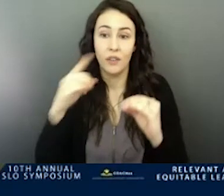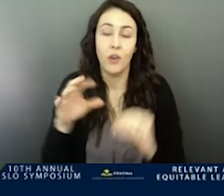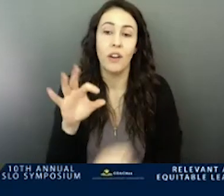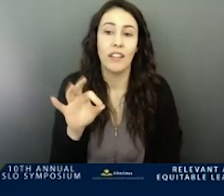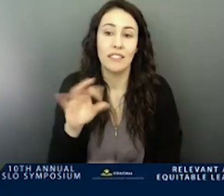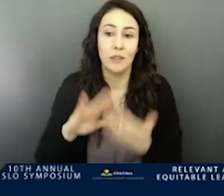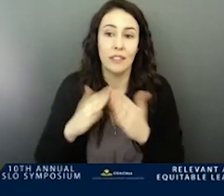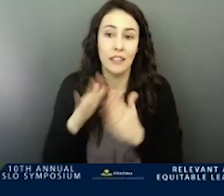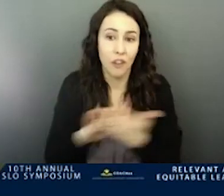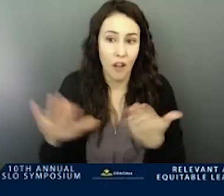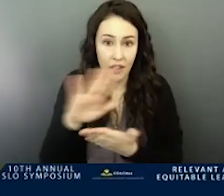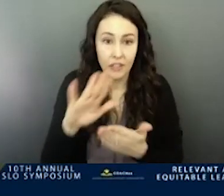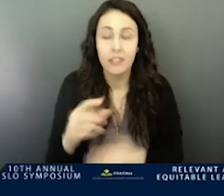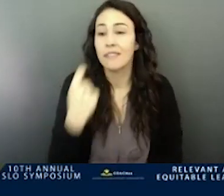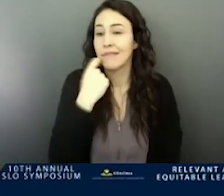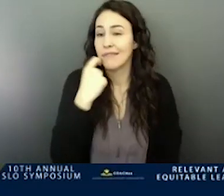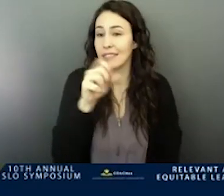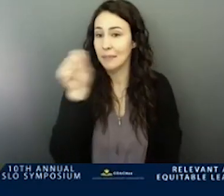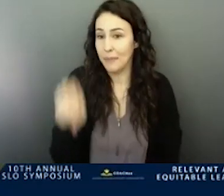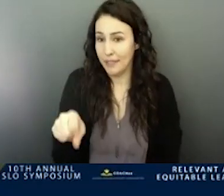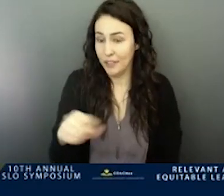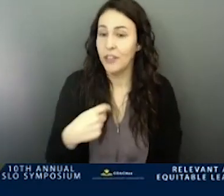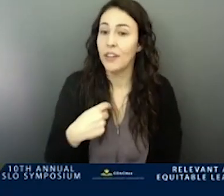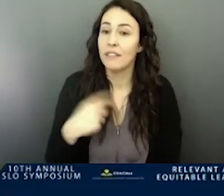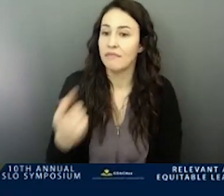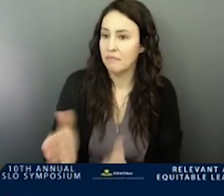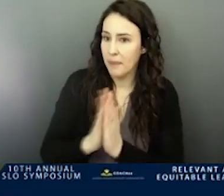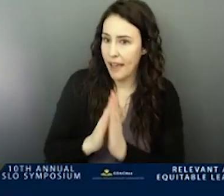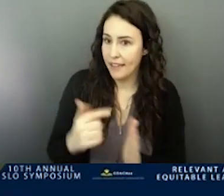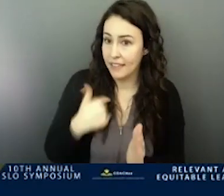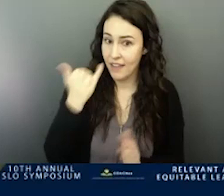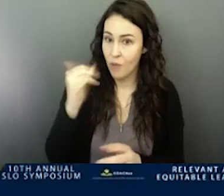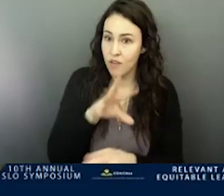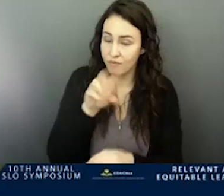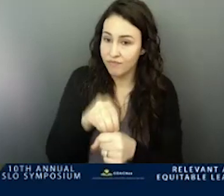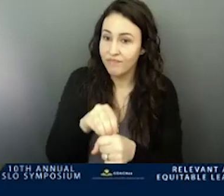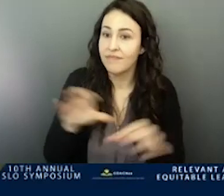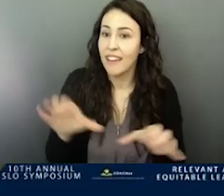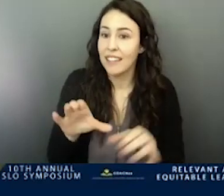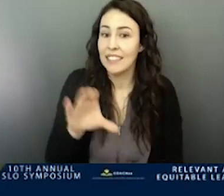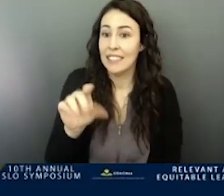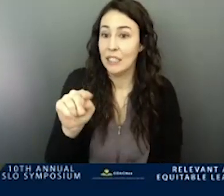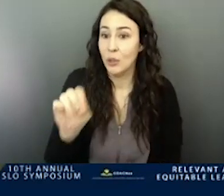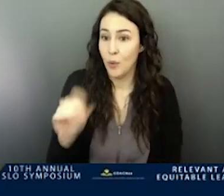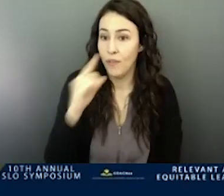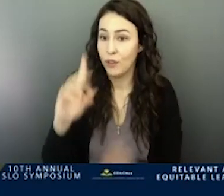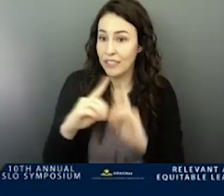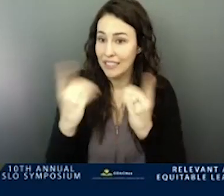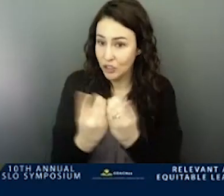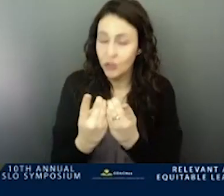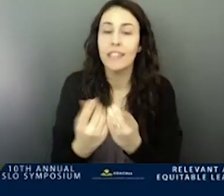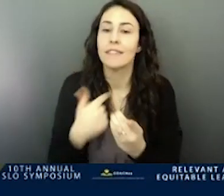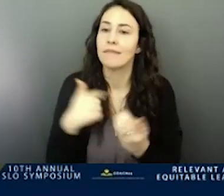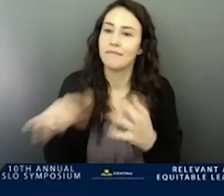was asked if I would fill in as the acting CTO for our district, and I'm doing so with great pleasure. I